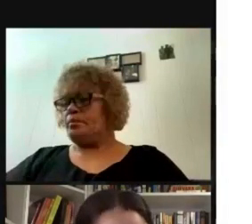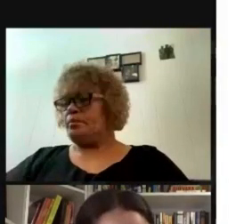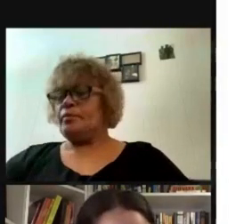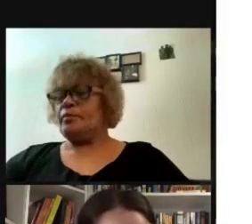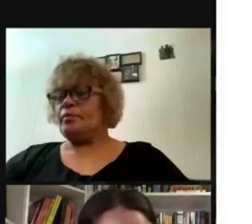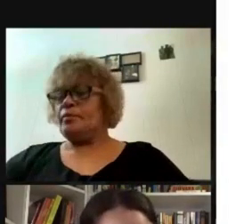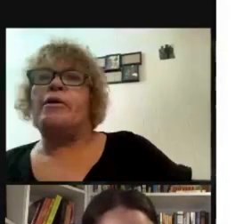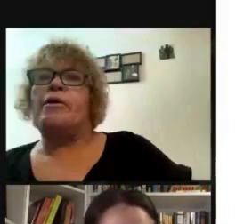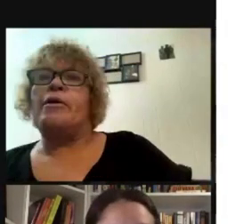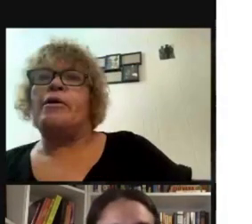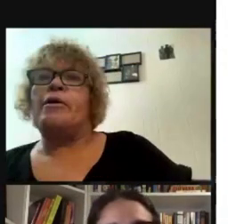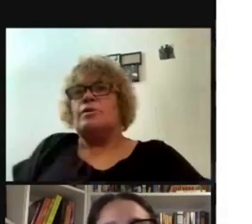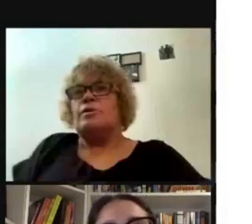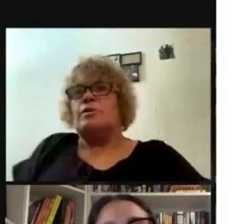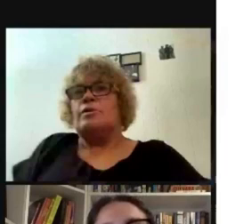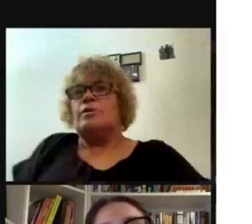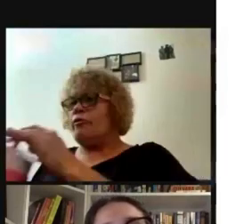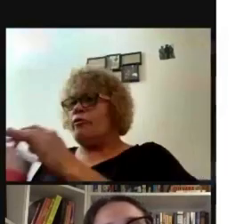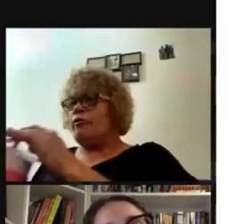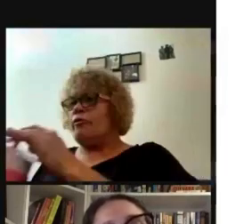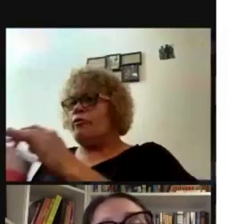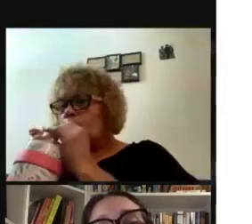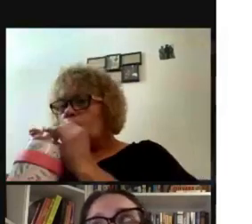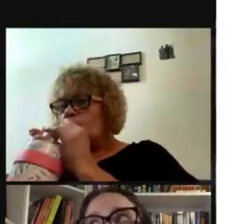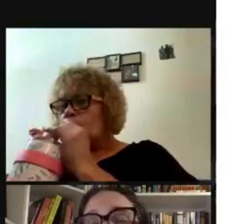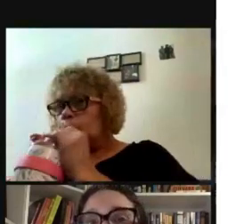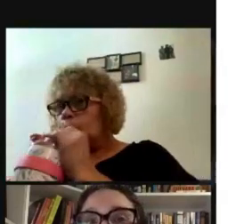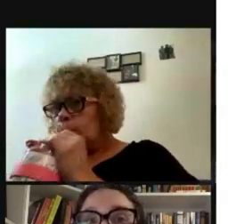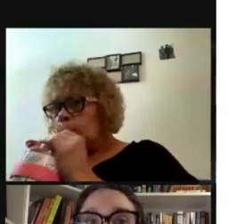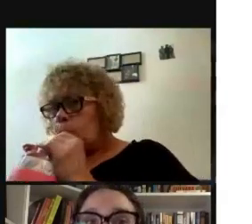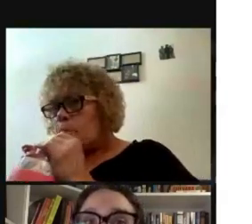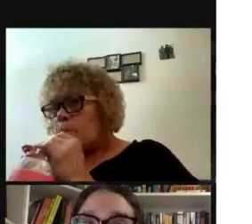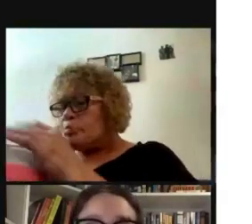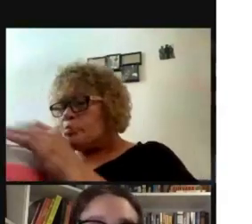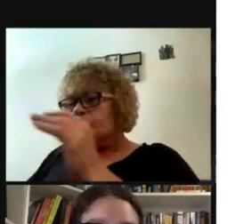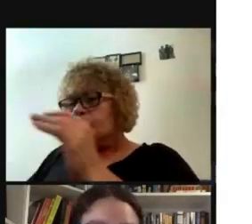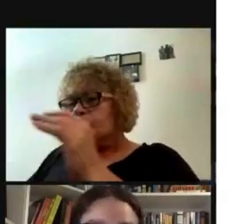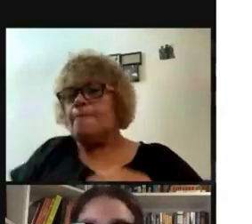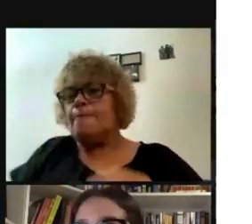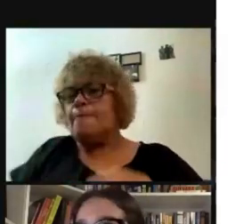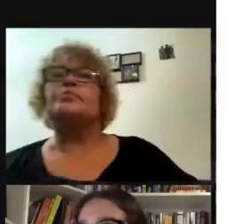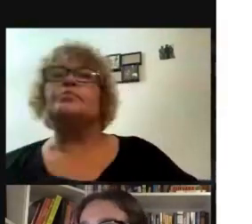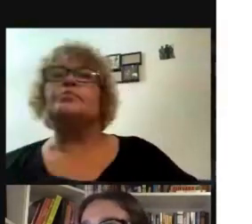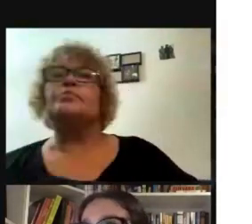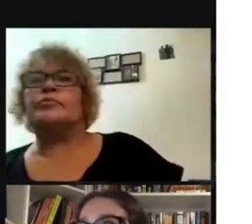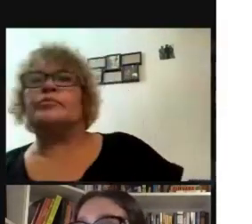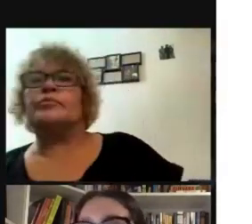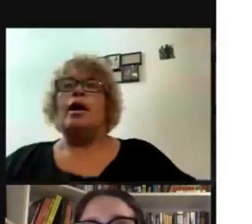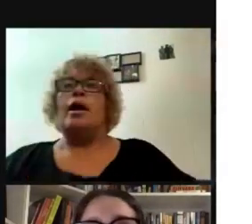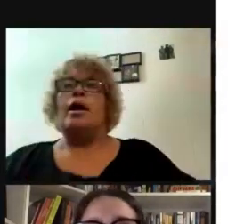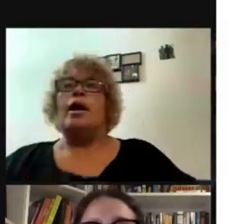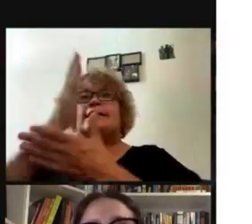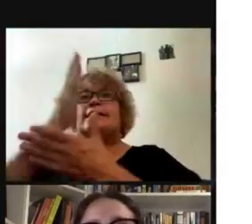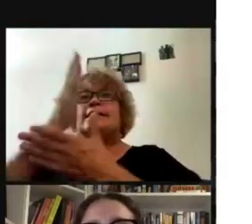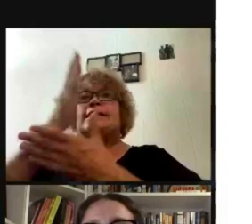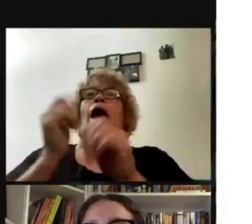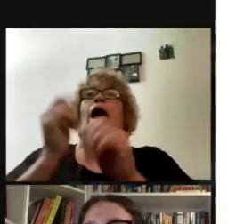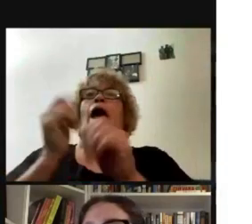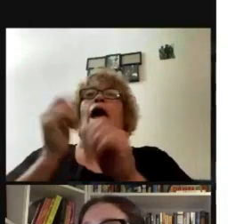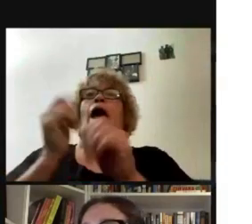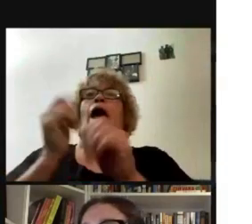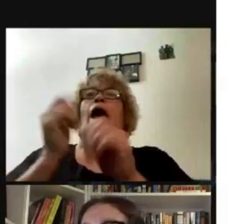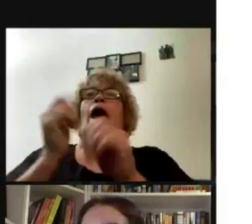Folks also sought out legal recourse, some after being sterilized. In this case,